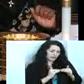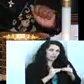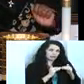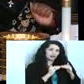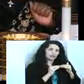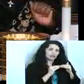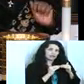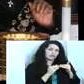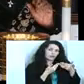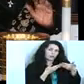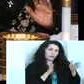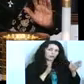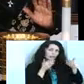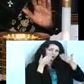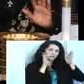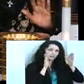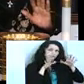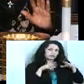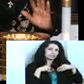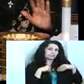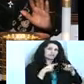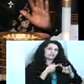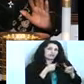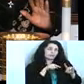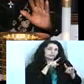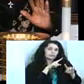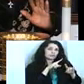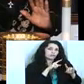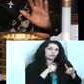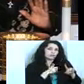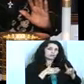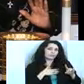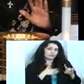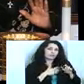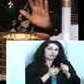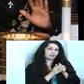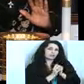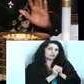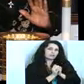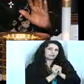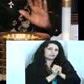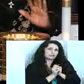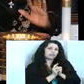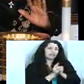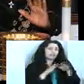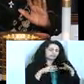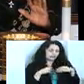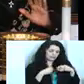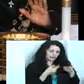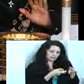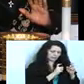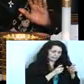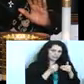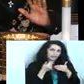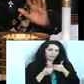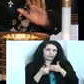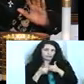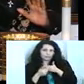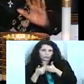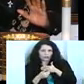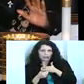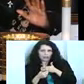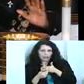and open ourselves to receive from you these great gifts. The gifts of bread, of juice, the